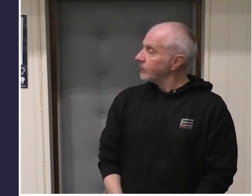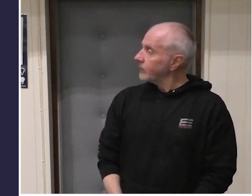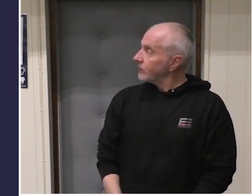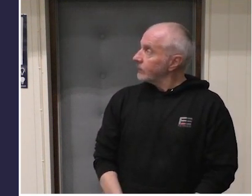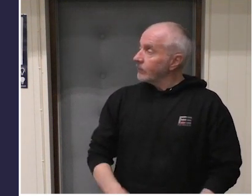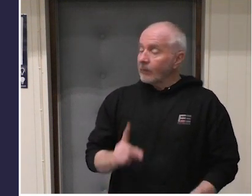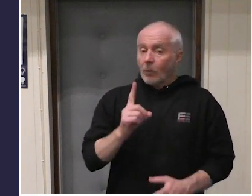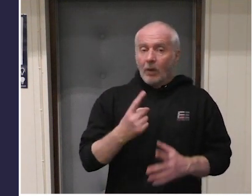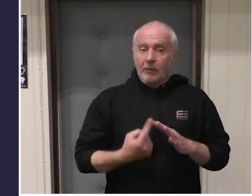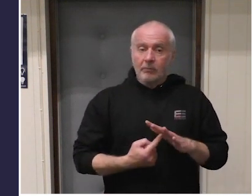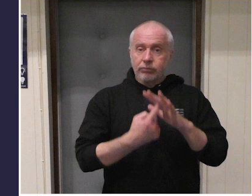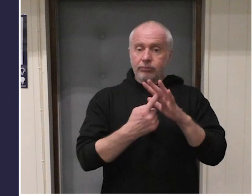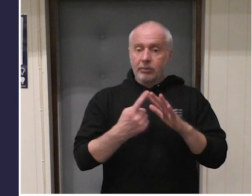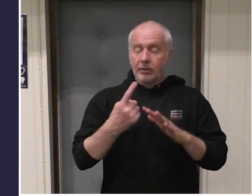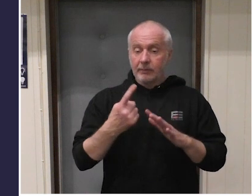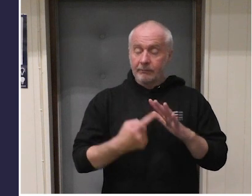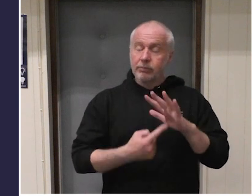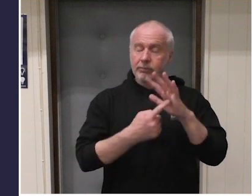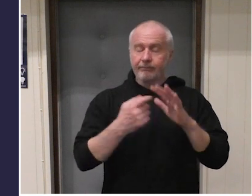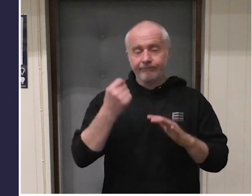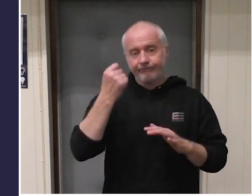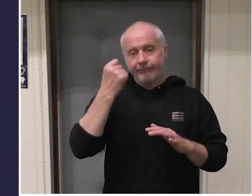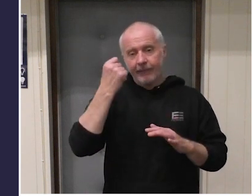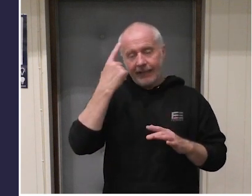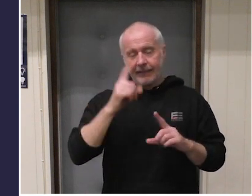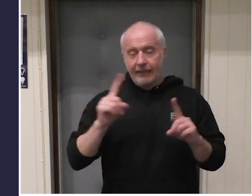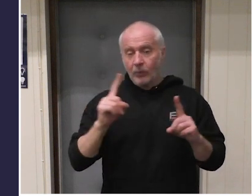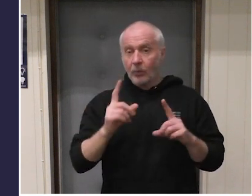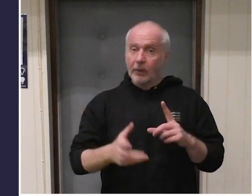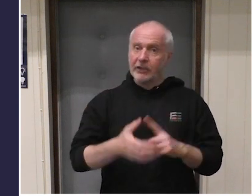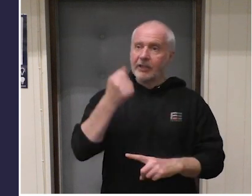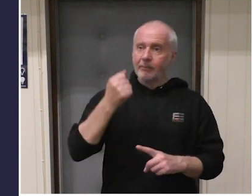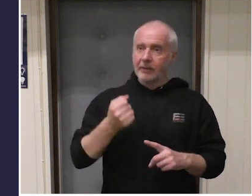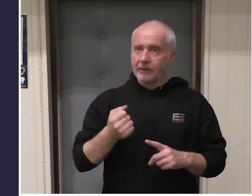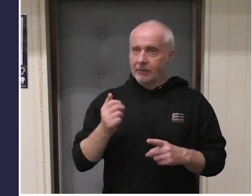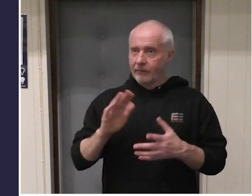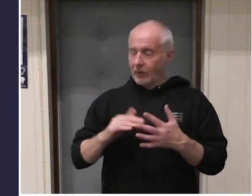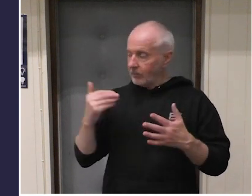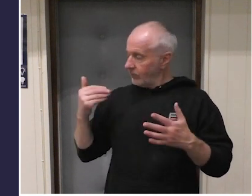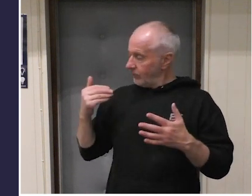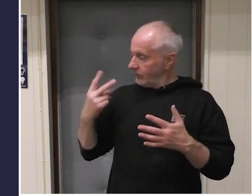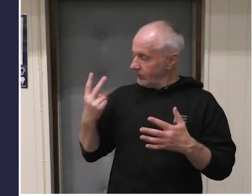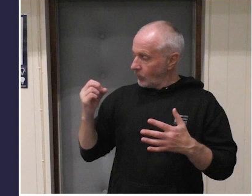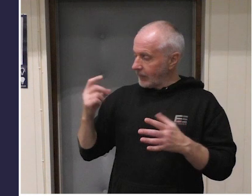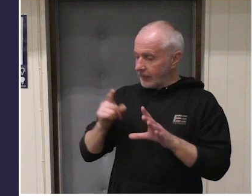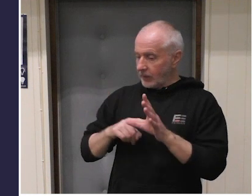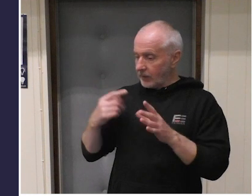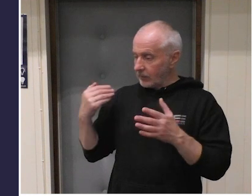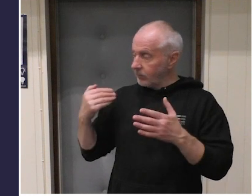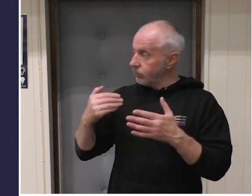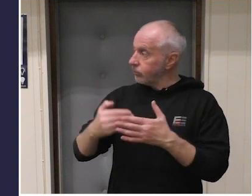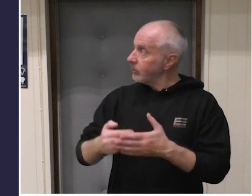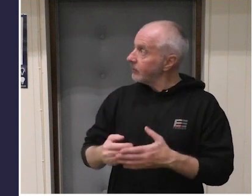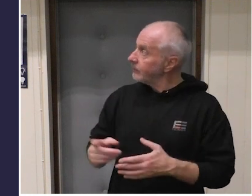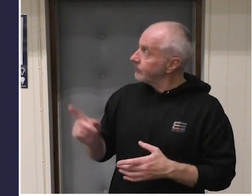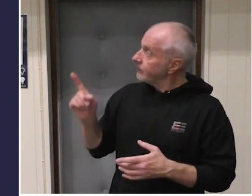one of the key ideas, achievements in the past, I would say 20 years of statistical mechanics was